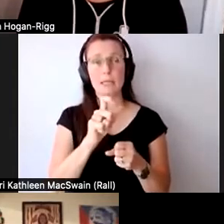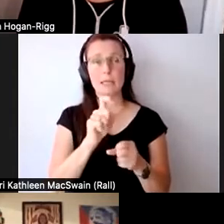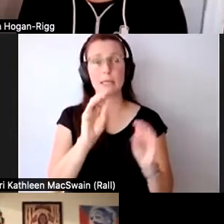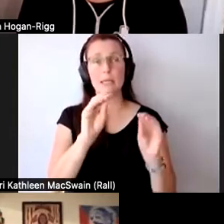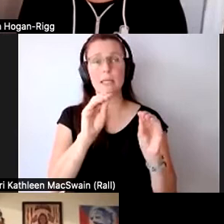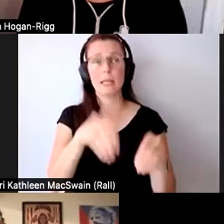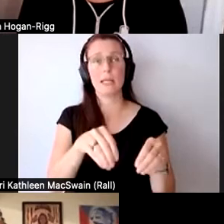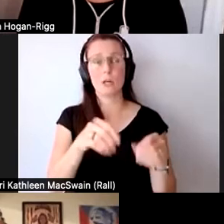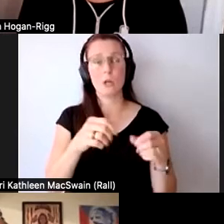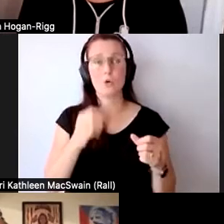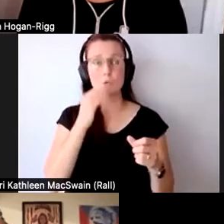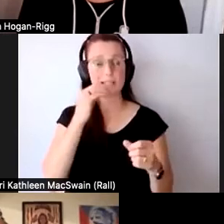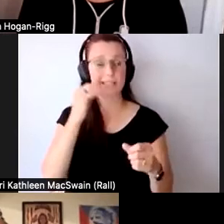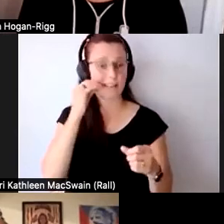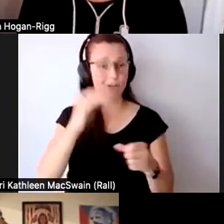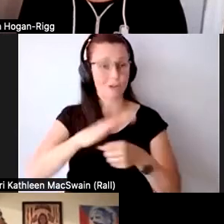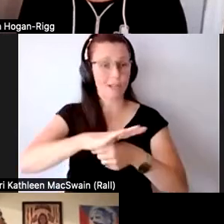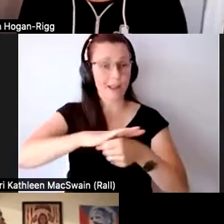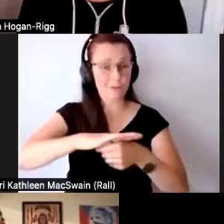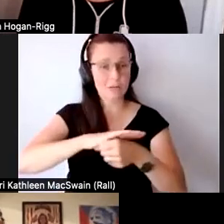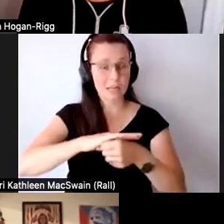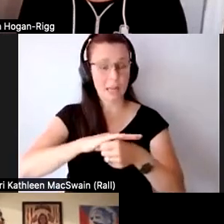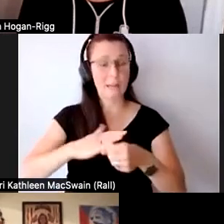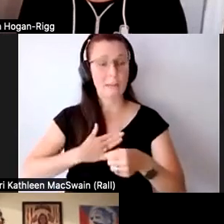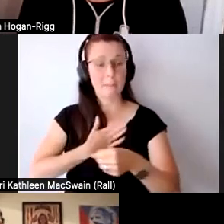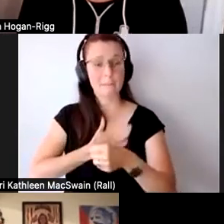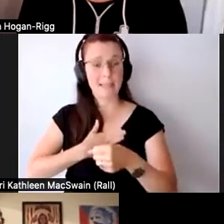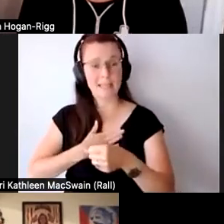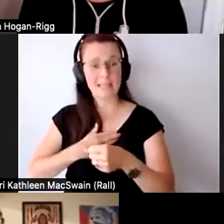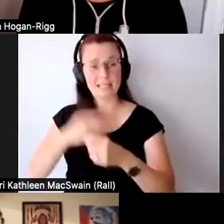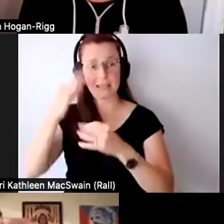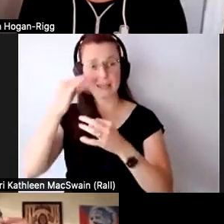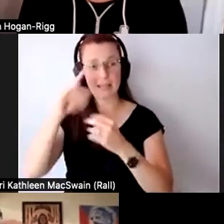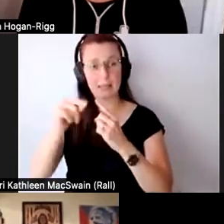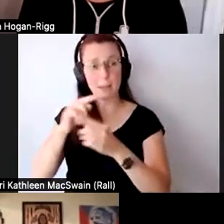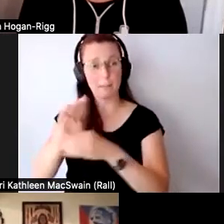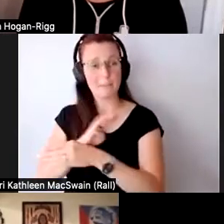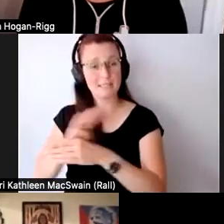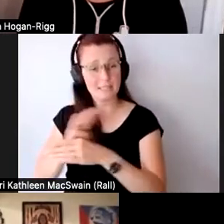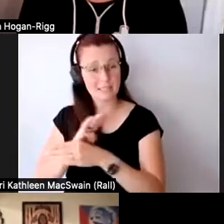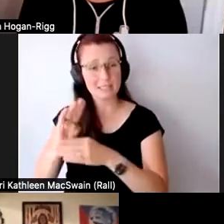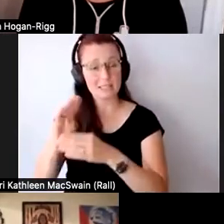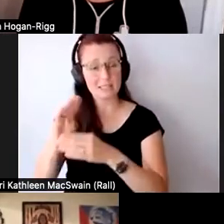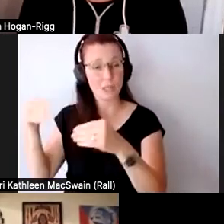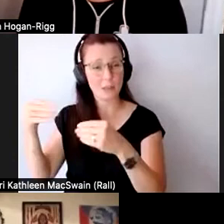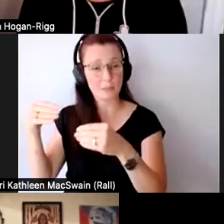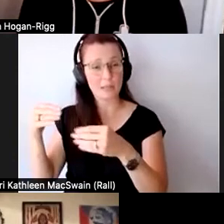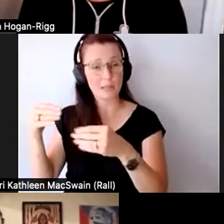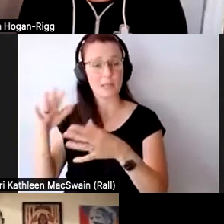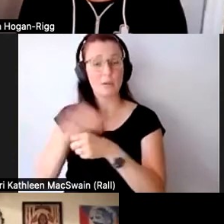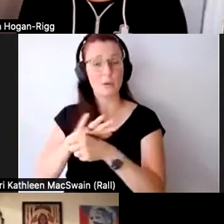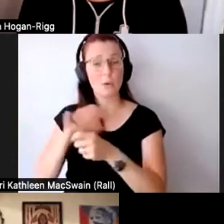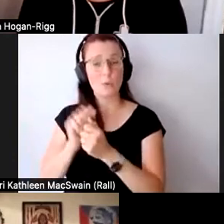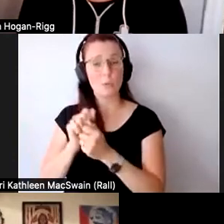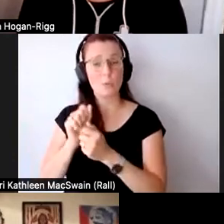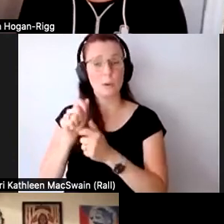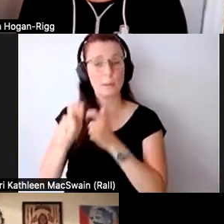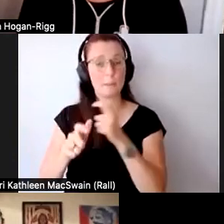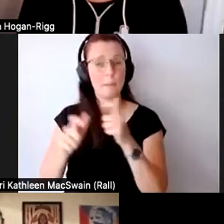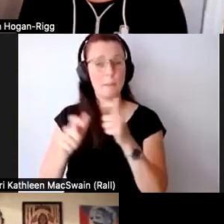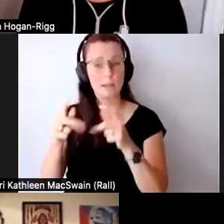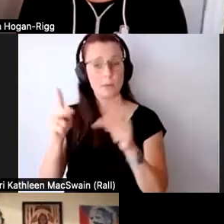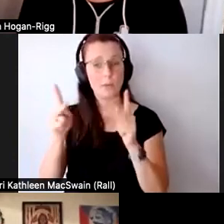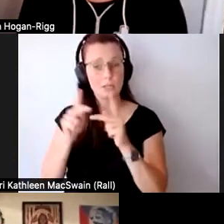reside in a residential space, please consider a business area space or a big location with parking. Matt, are you able to give